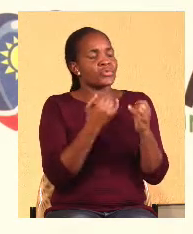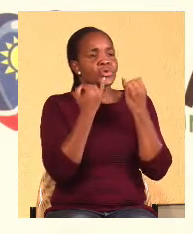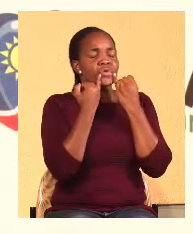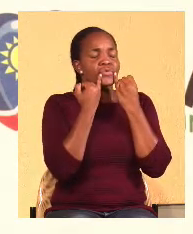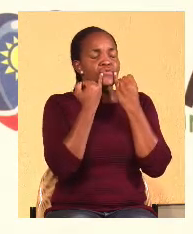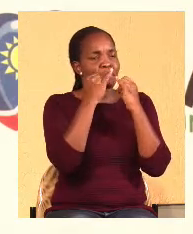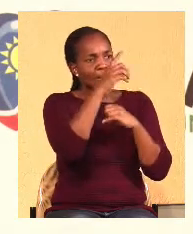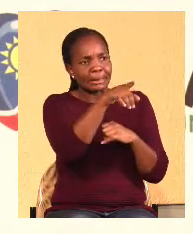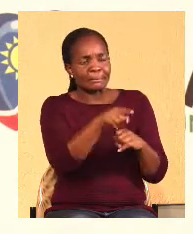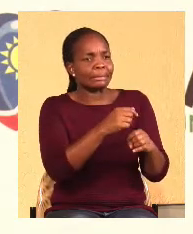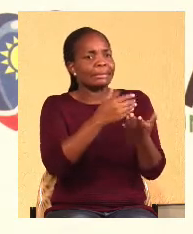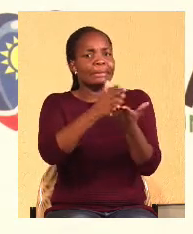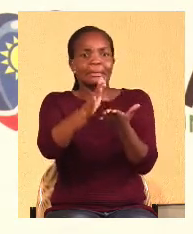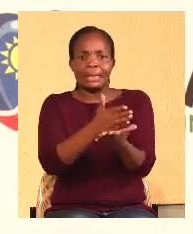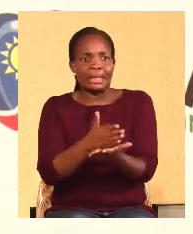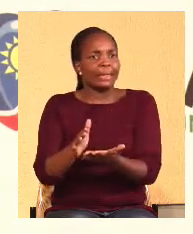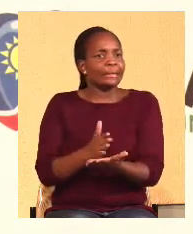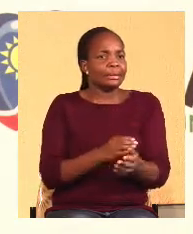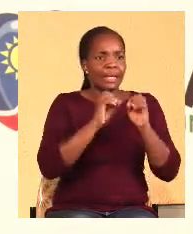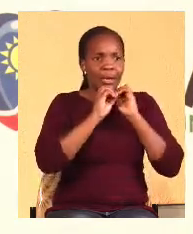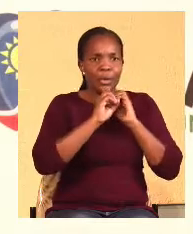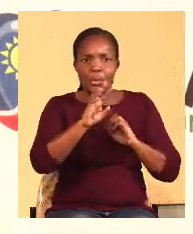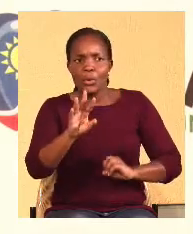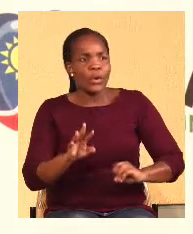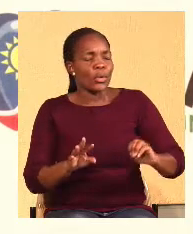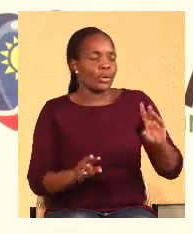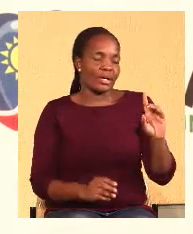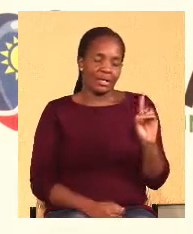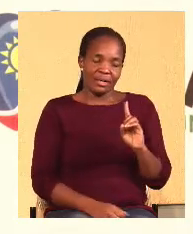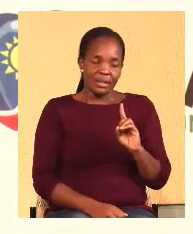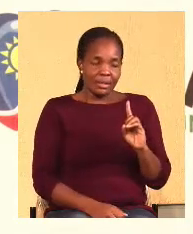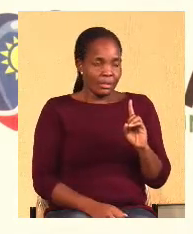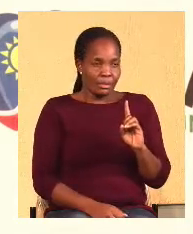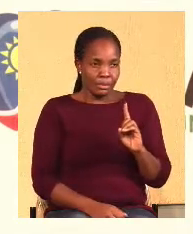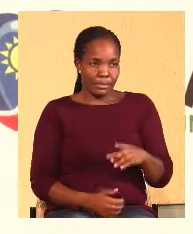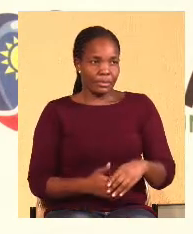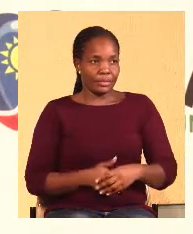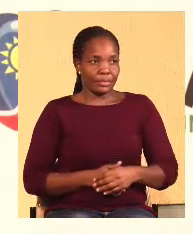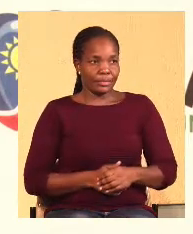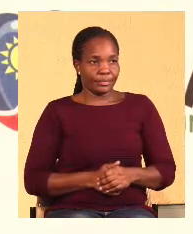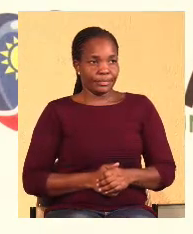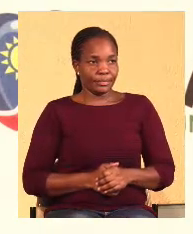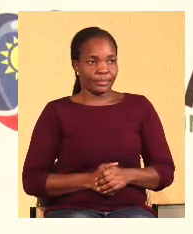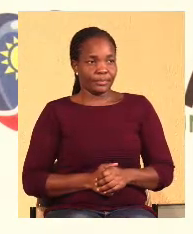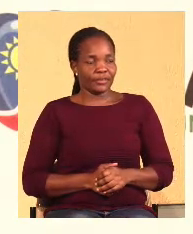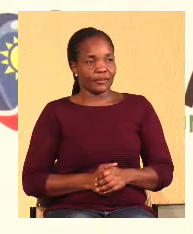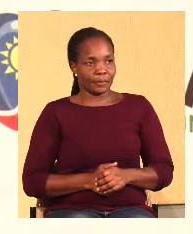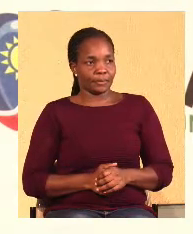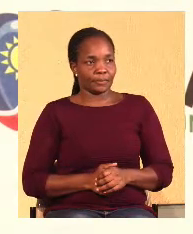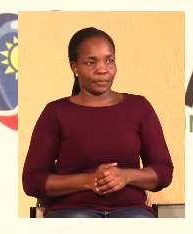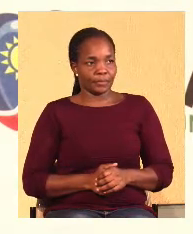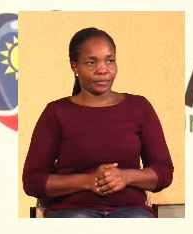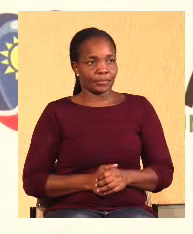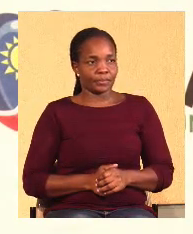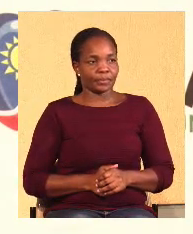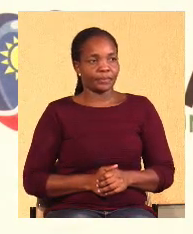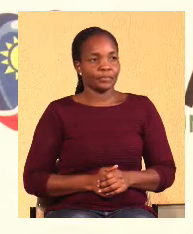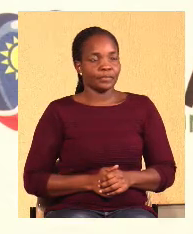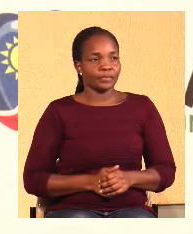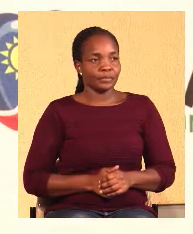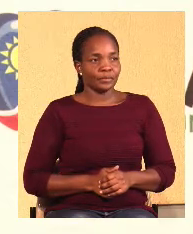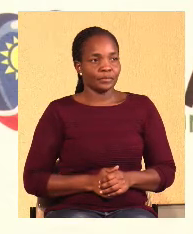spread or misinformation or incorrect information to the public under these circumstances. Okay. So therefore, that's the reason.